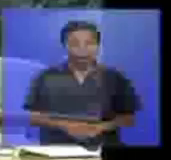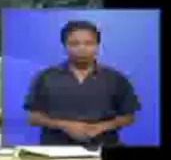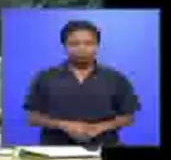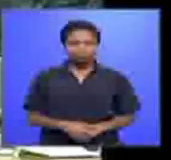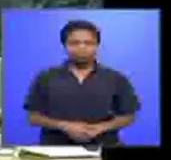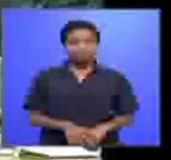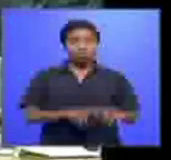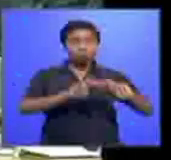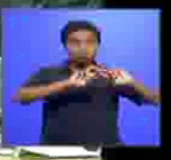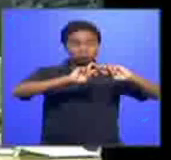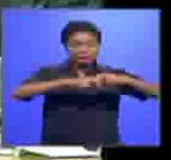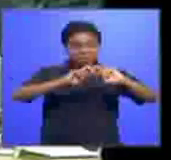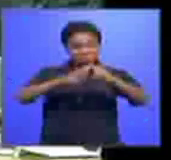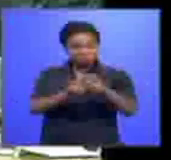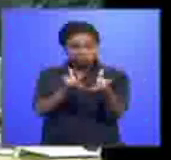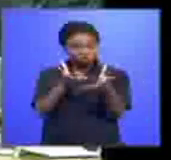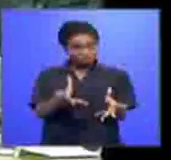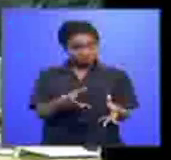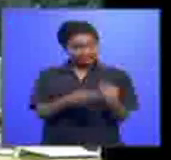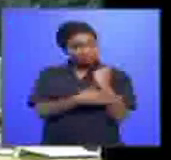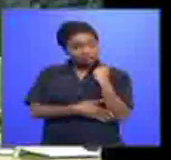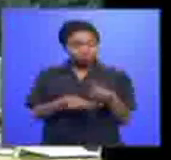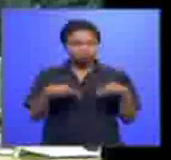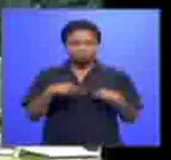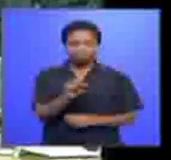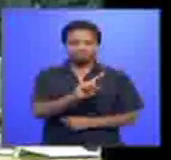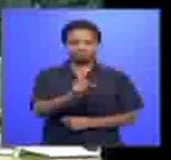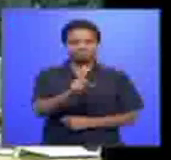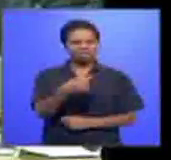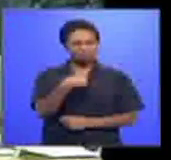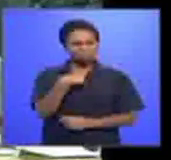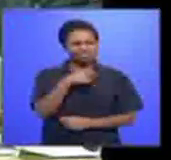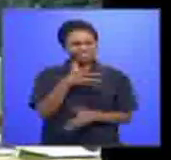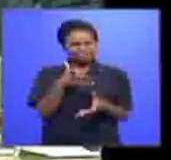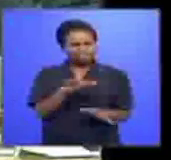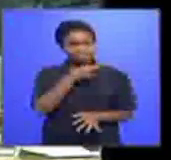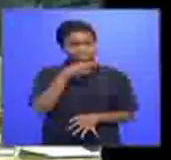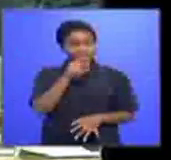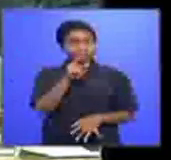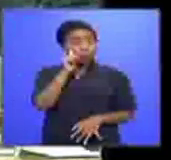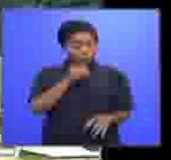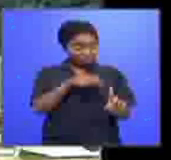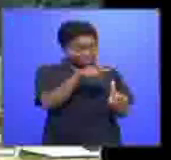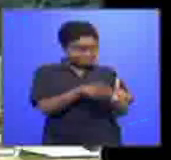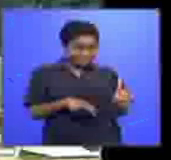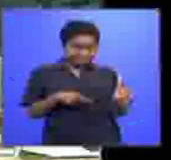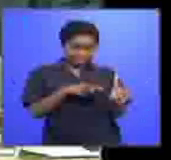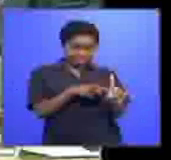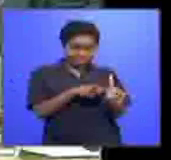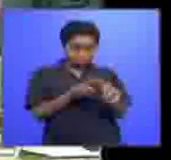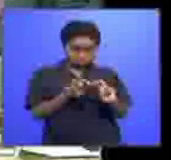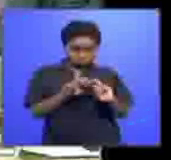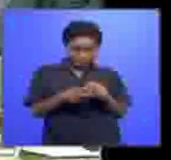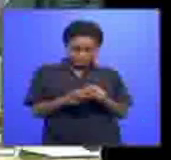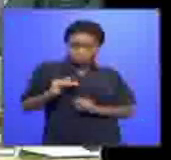I have directed law enforcement agencies to treat these cases with the utmost